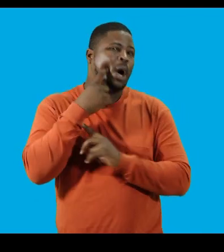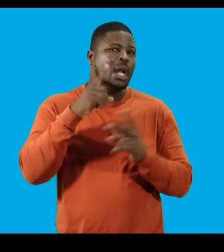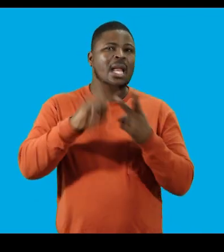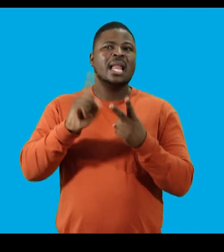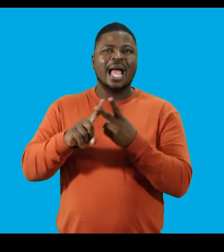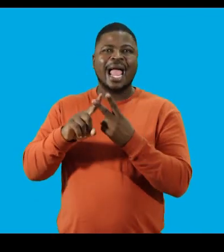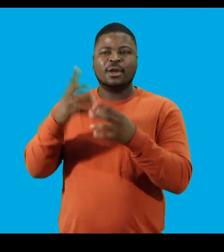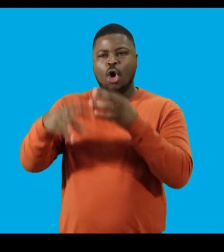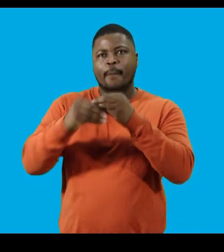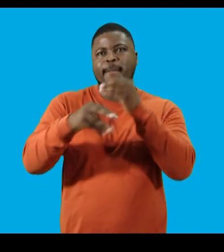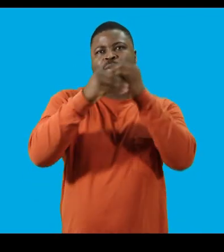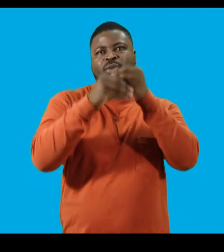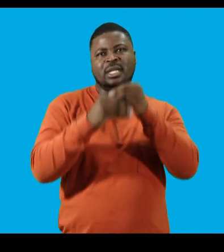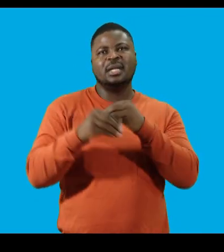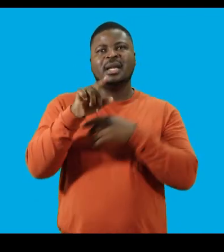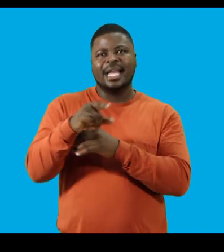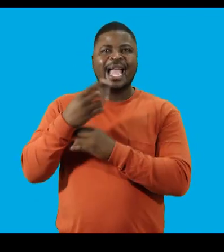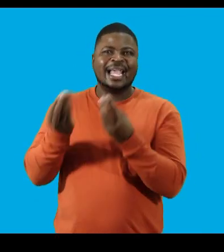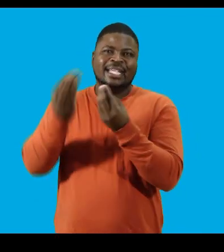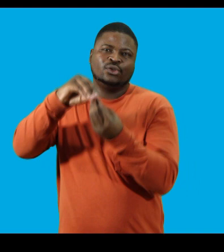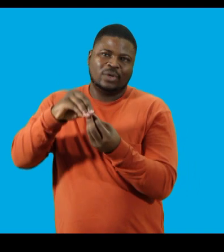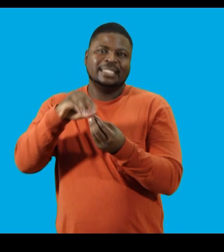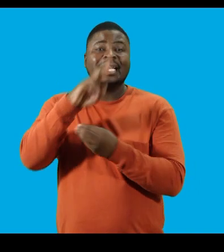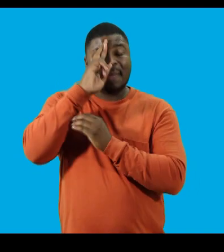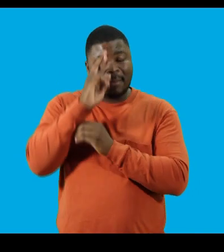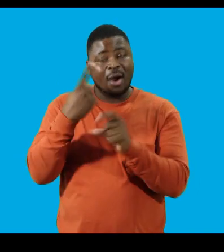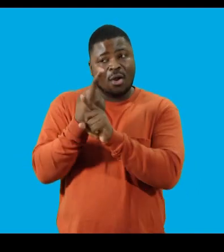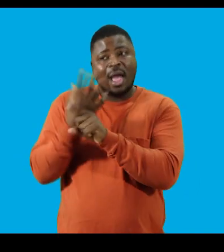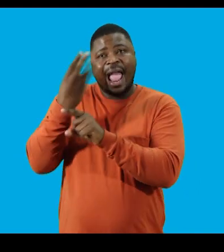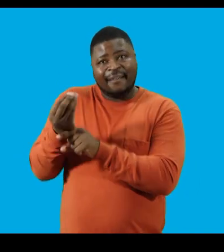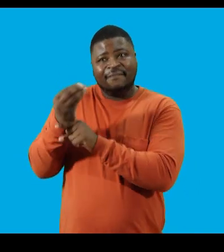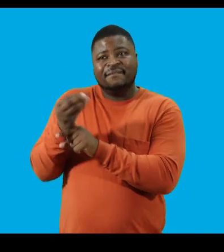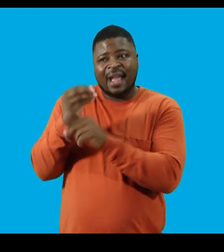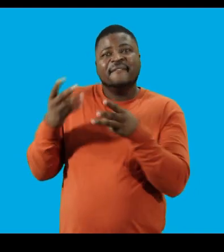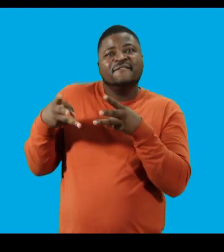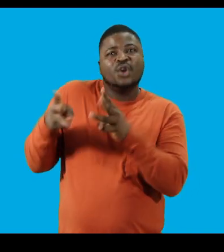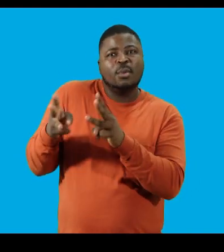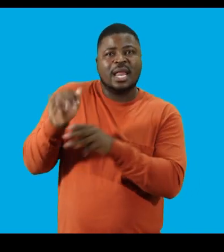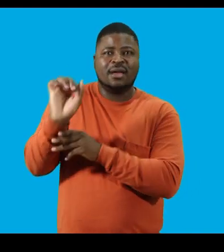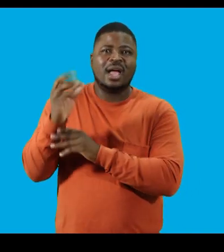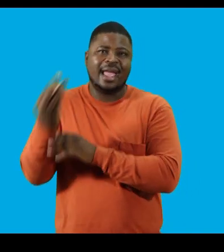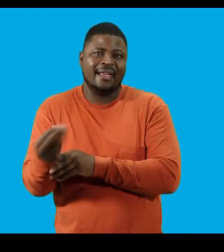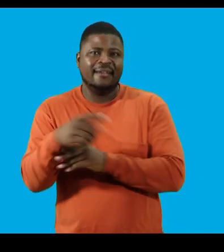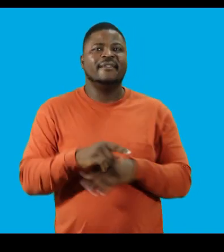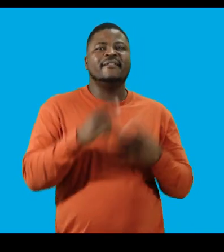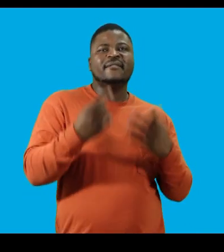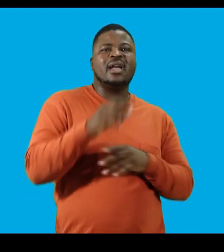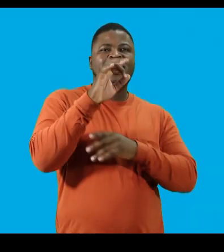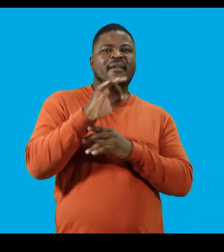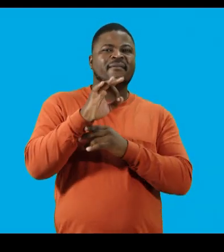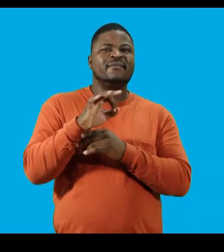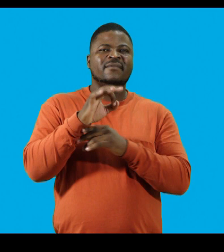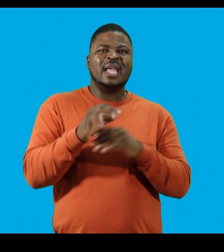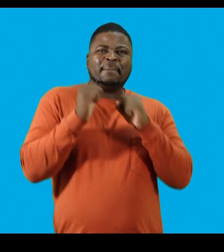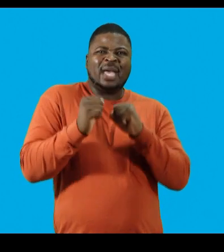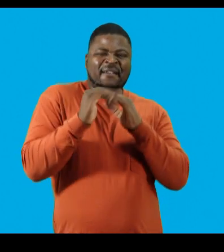interest and loans. Remember never to use a formula. Fixed deposit accounts, bank